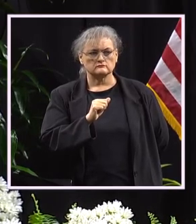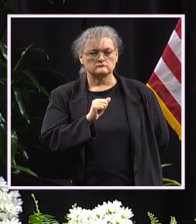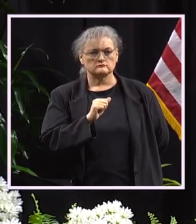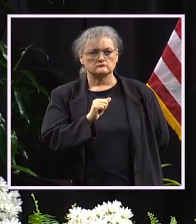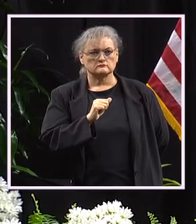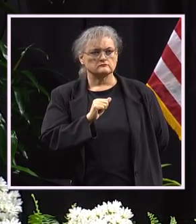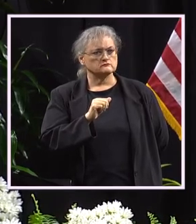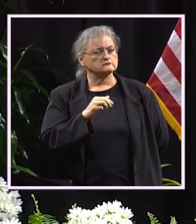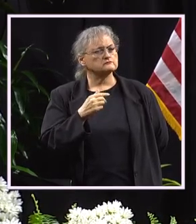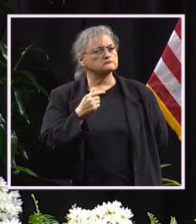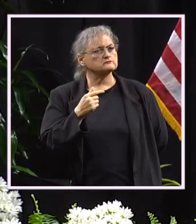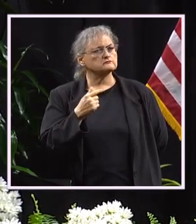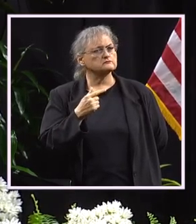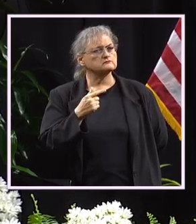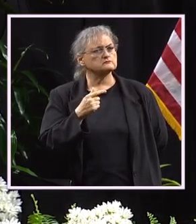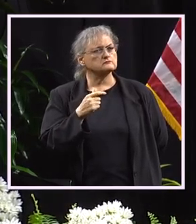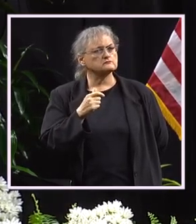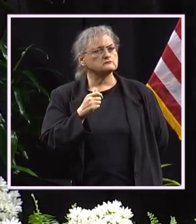Gabriel Dene Rhodes,